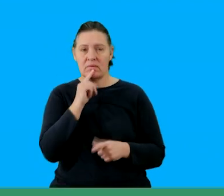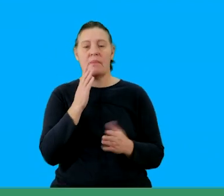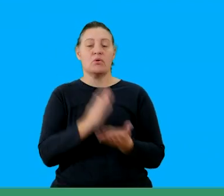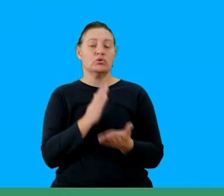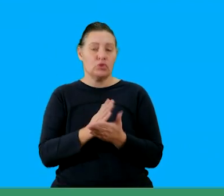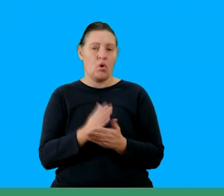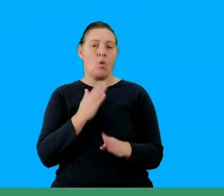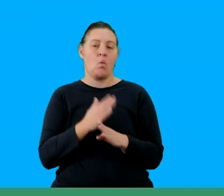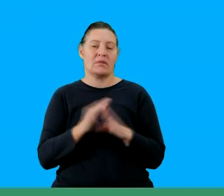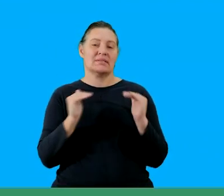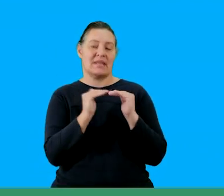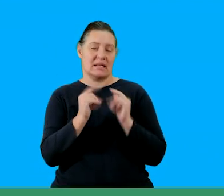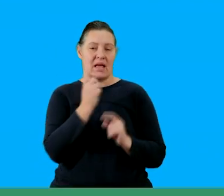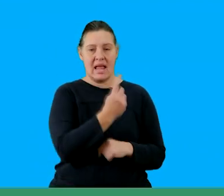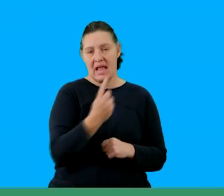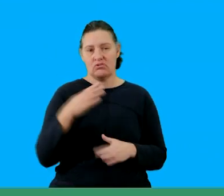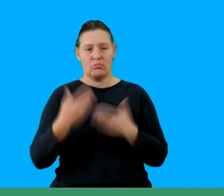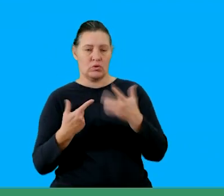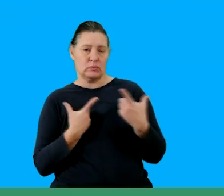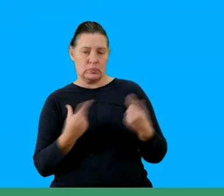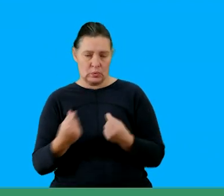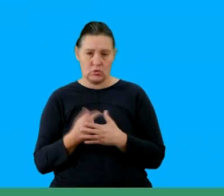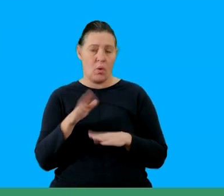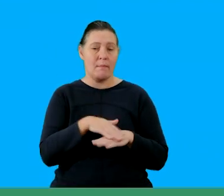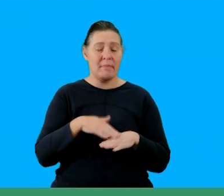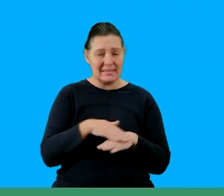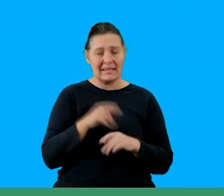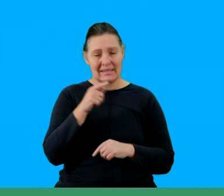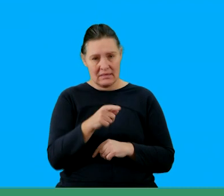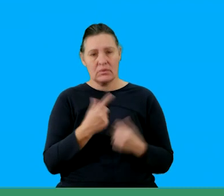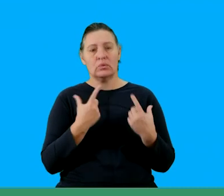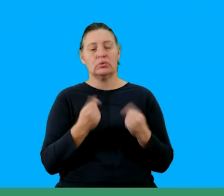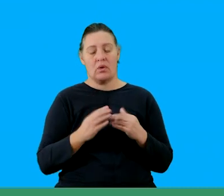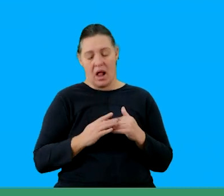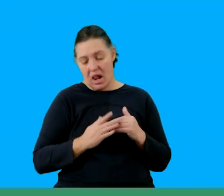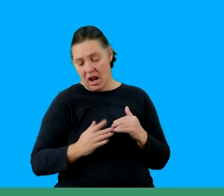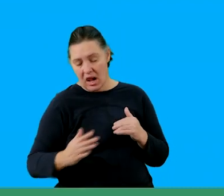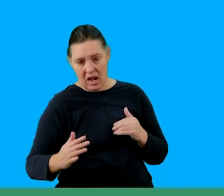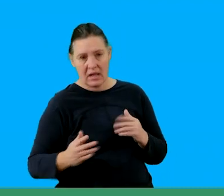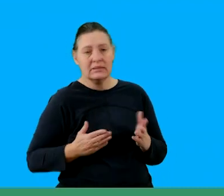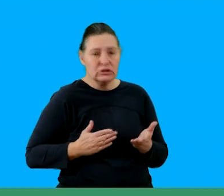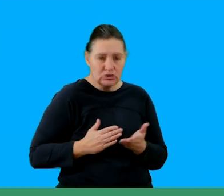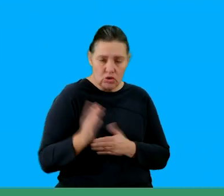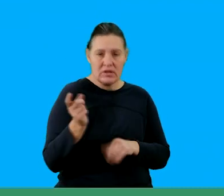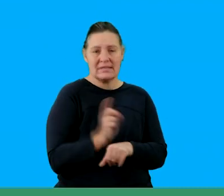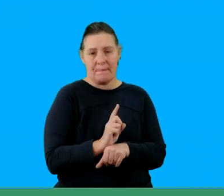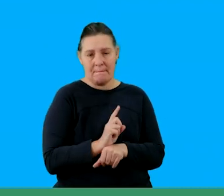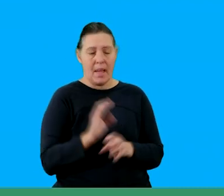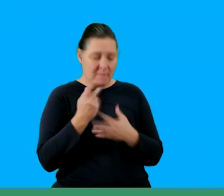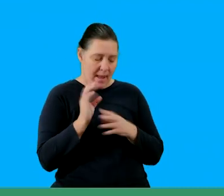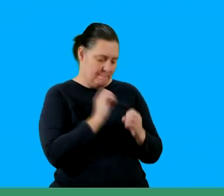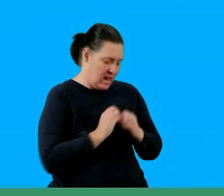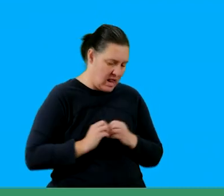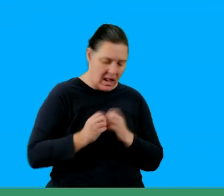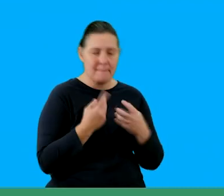required standards have been met at every stage of the process. So basically this is done during,